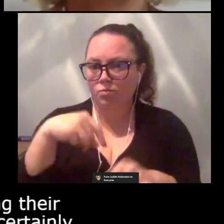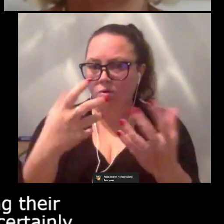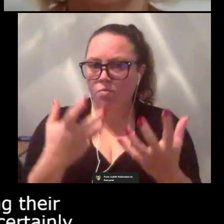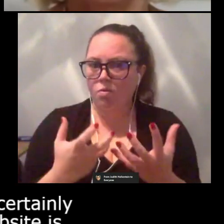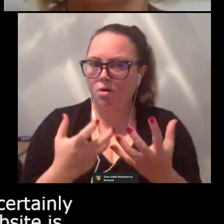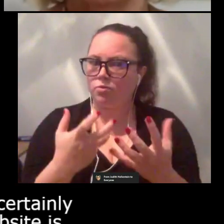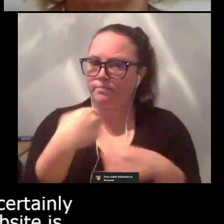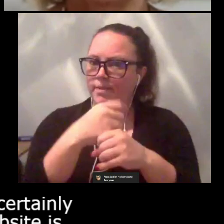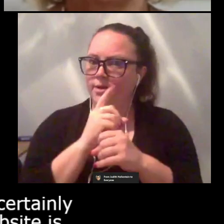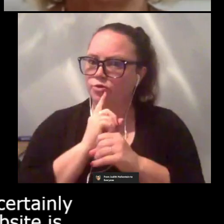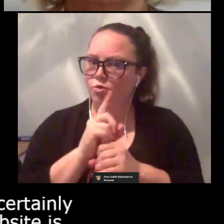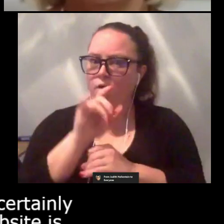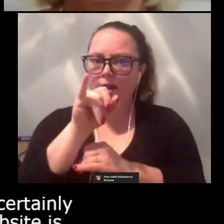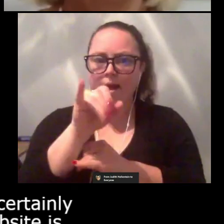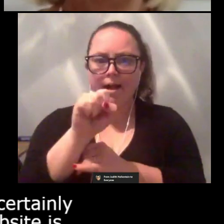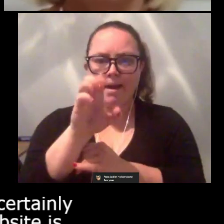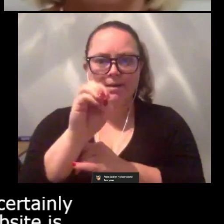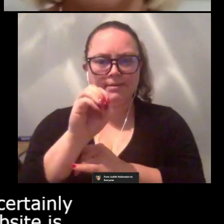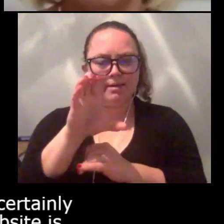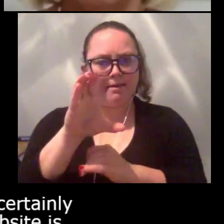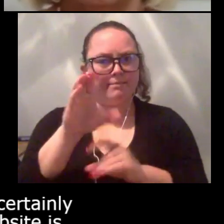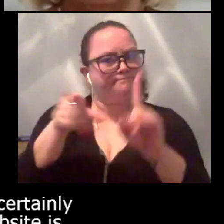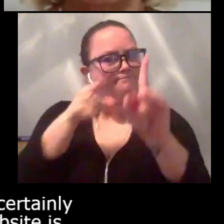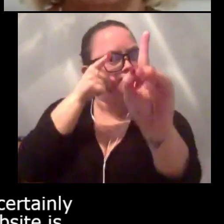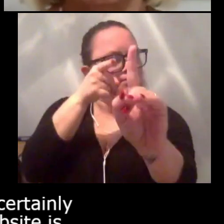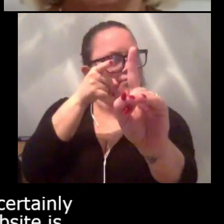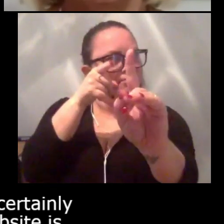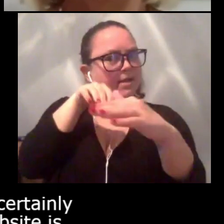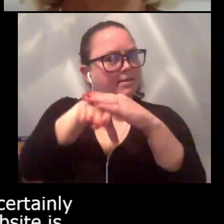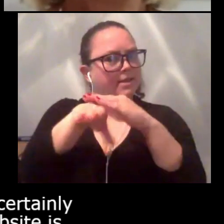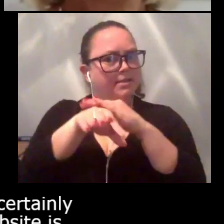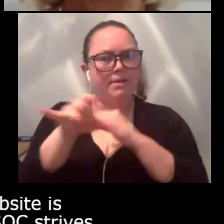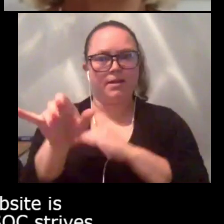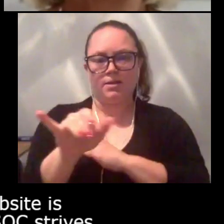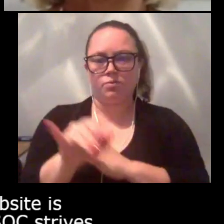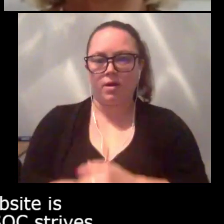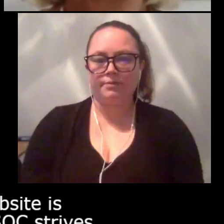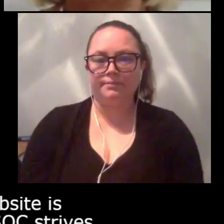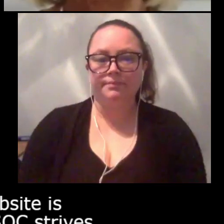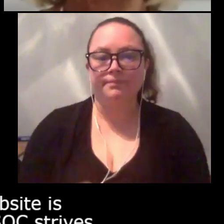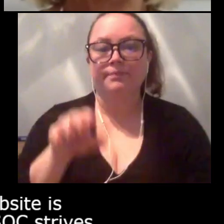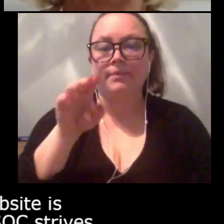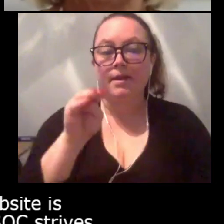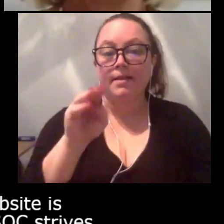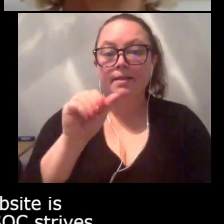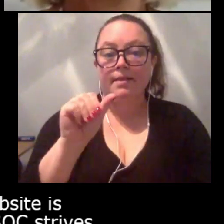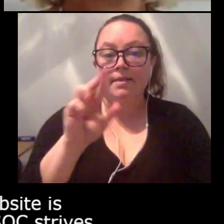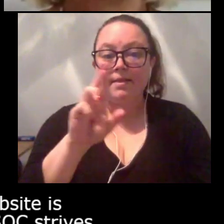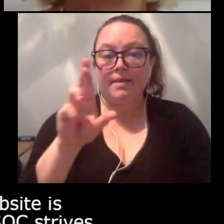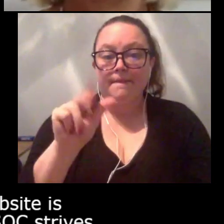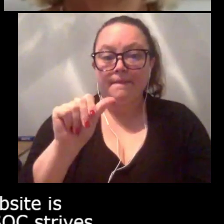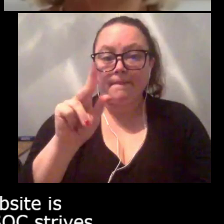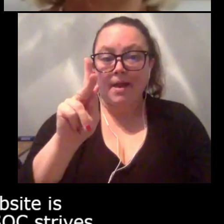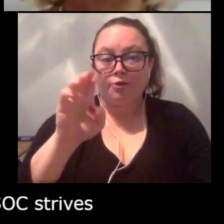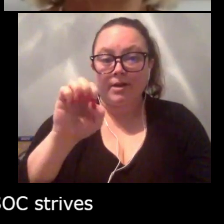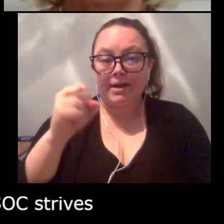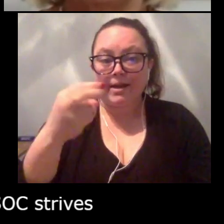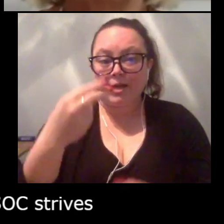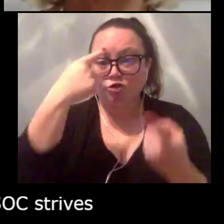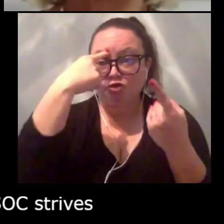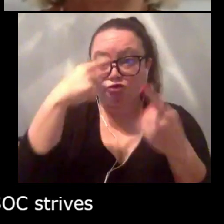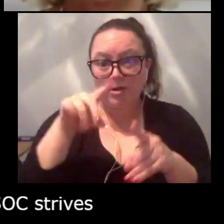strives towards that as well. The Marrakesh Treaty is important, especially for persons with